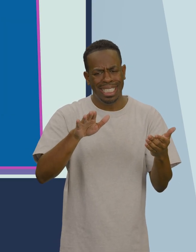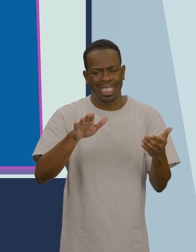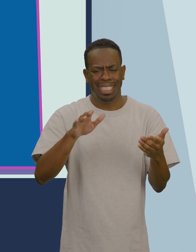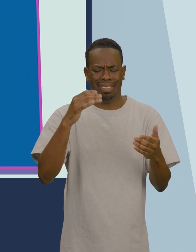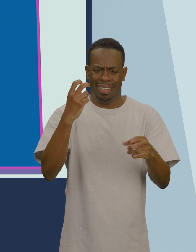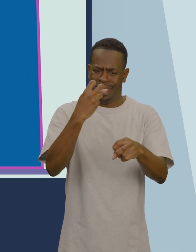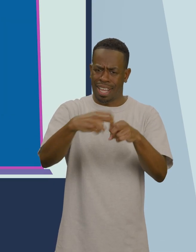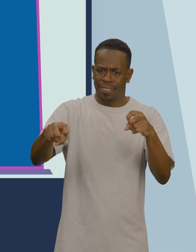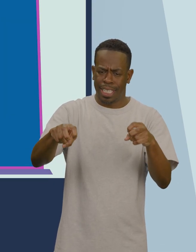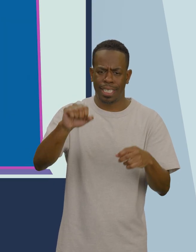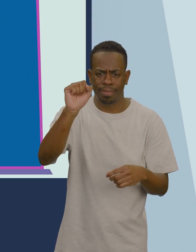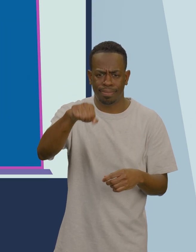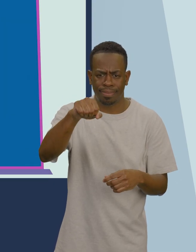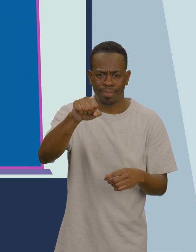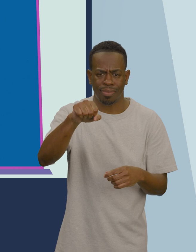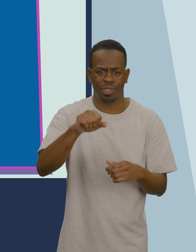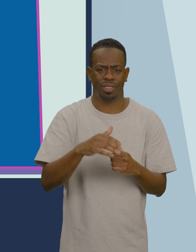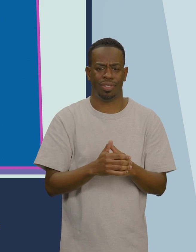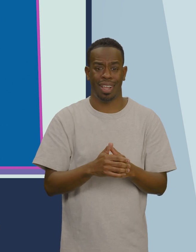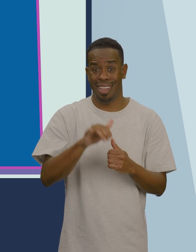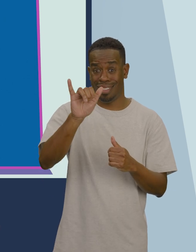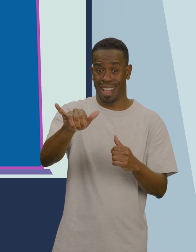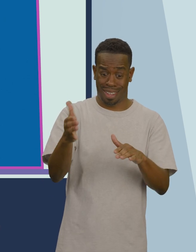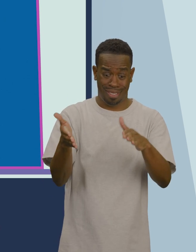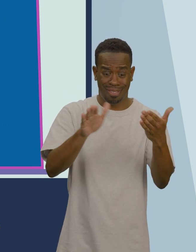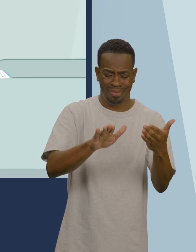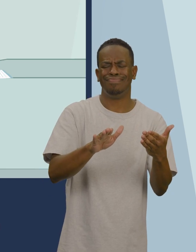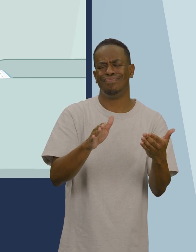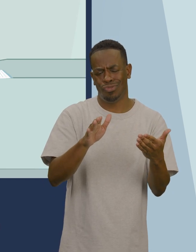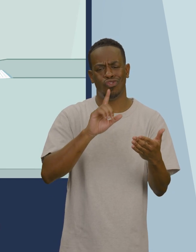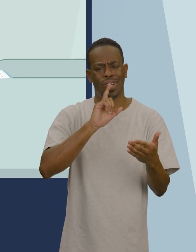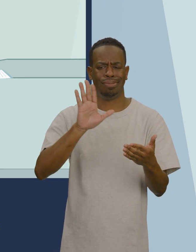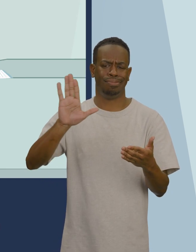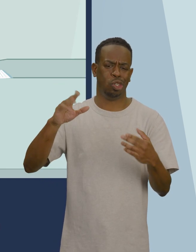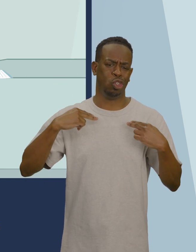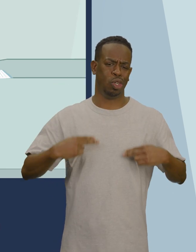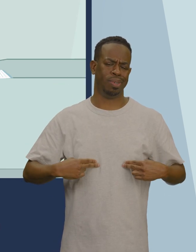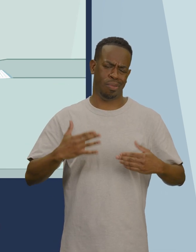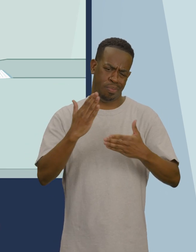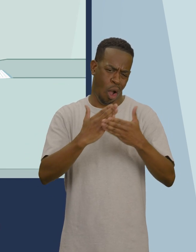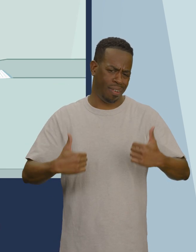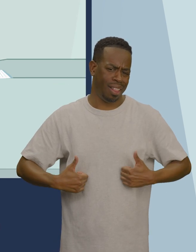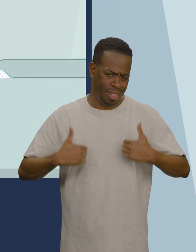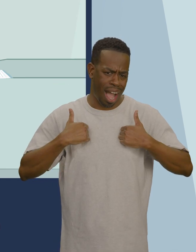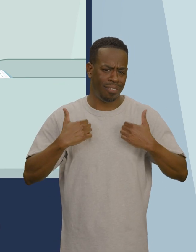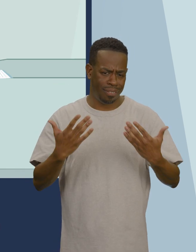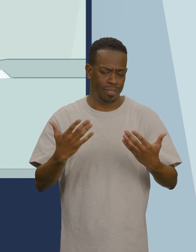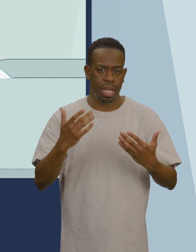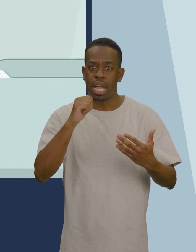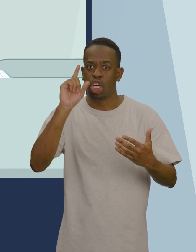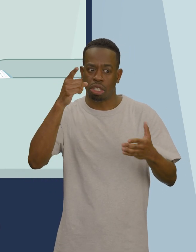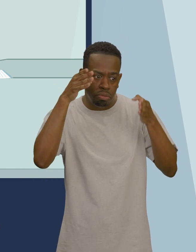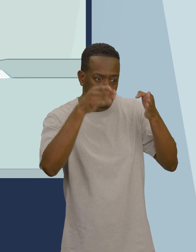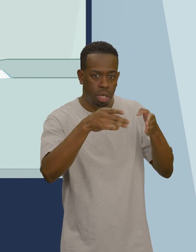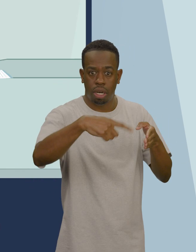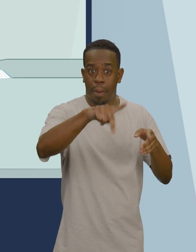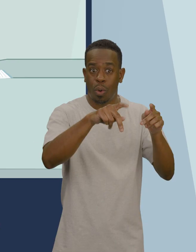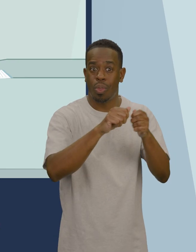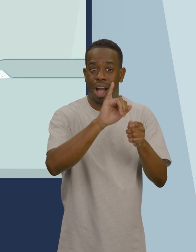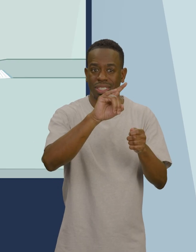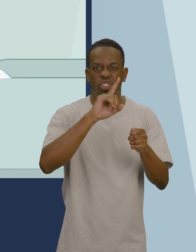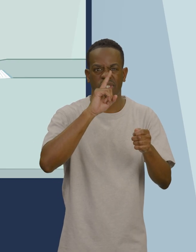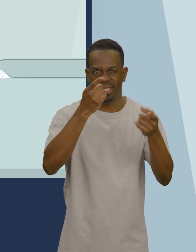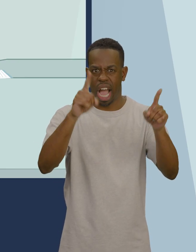the difficulties this kind of loss brings. After all, loss is a human condition, not only associated to those with